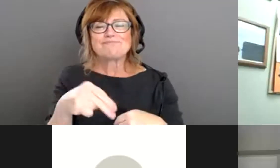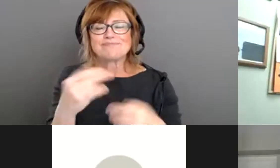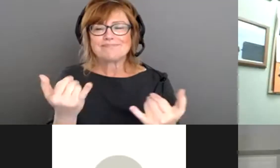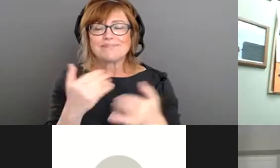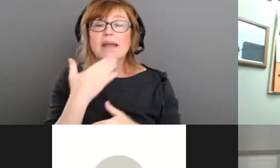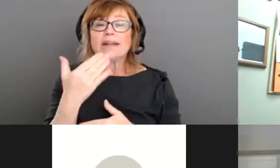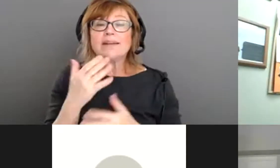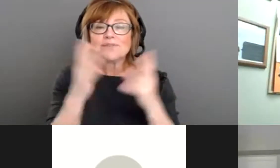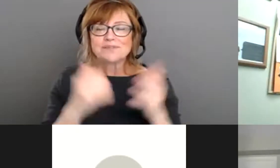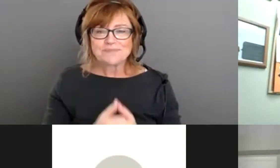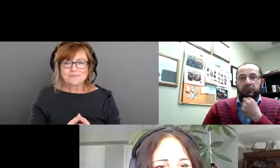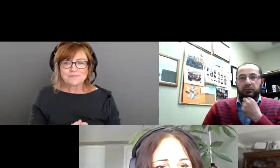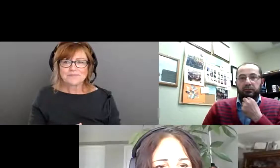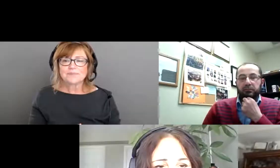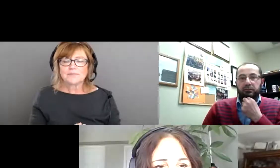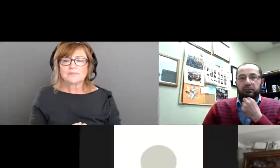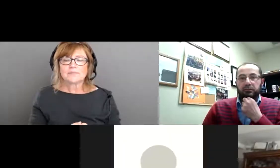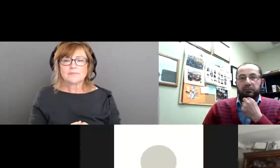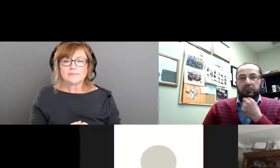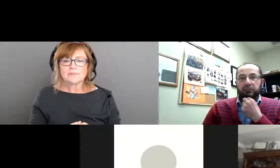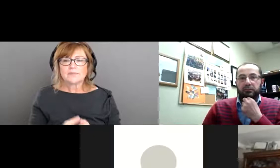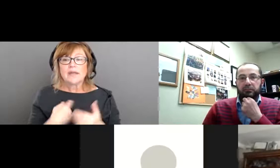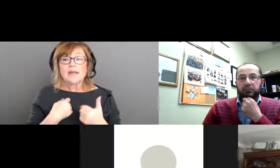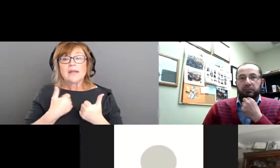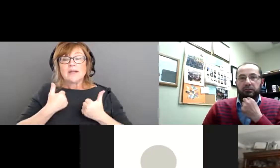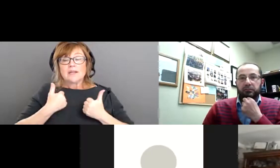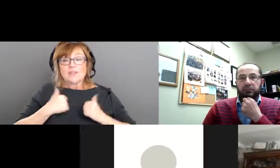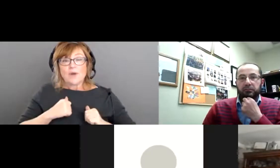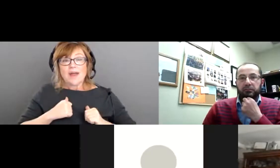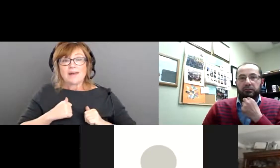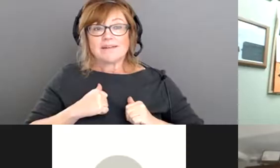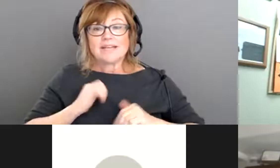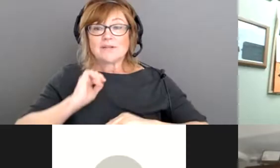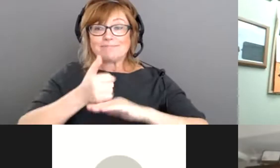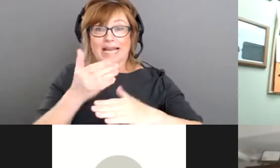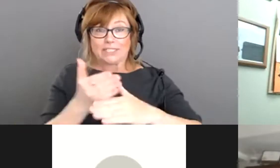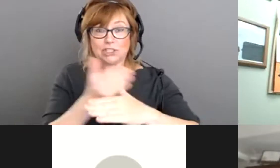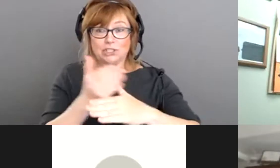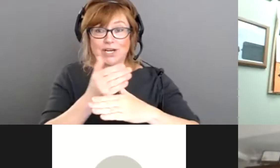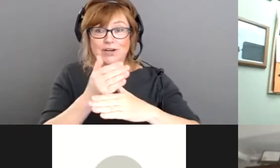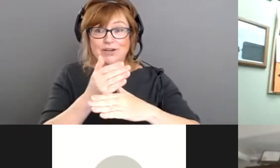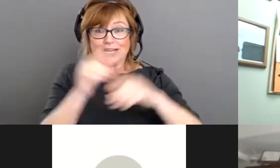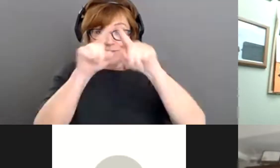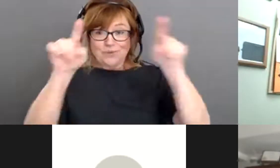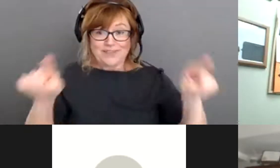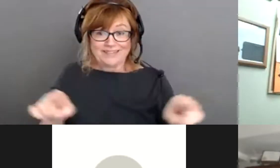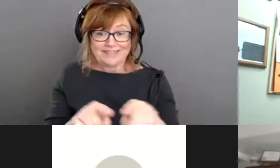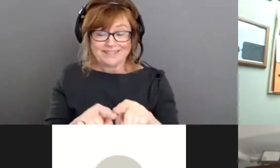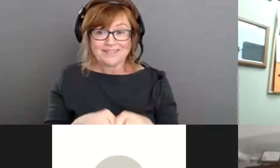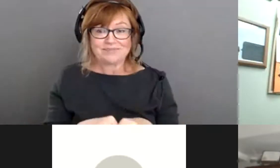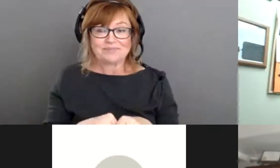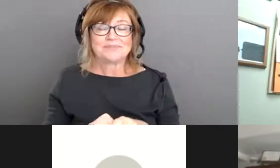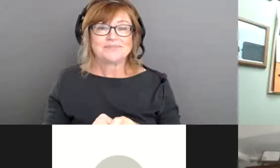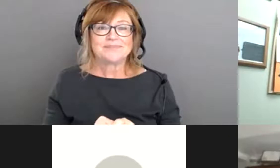Thank you very much. I am trying to do a shared screen here, and we